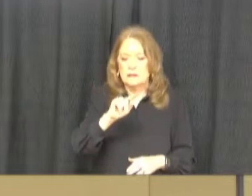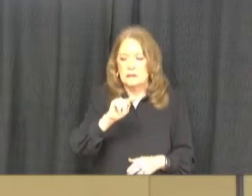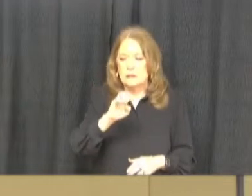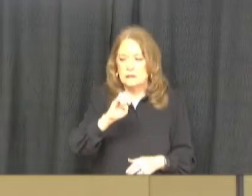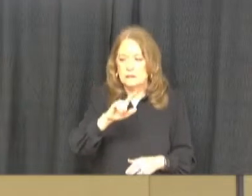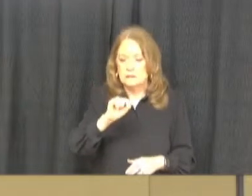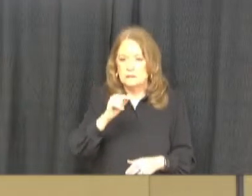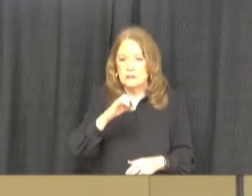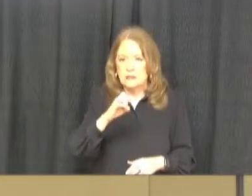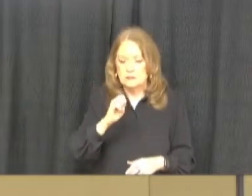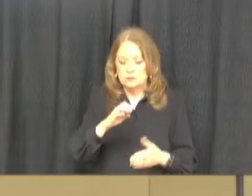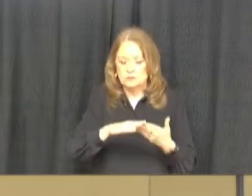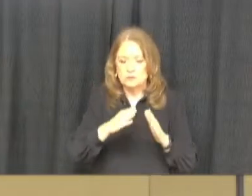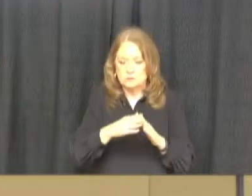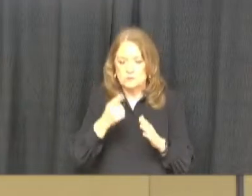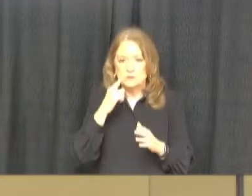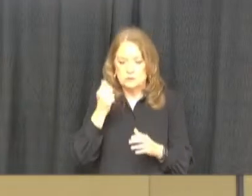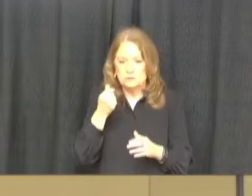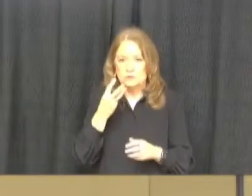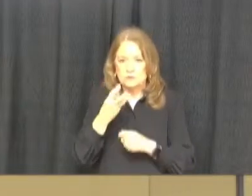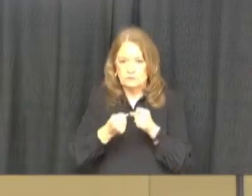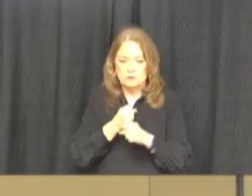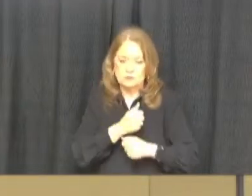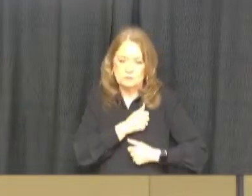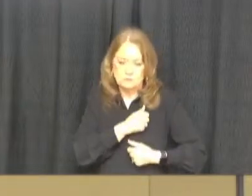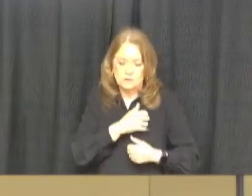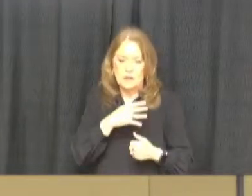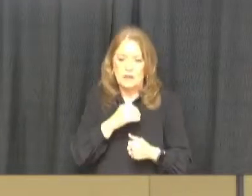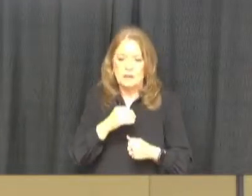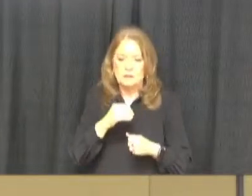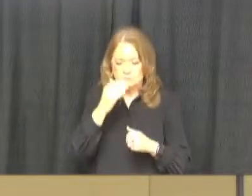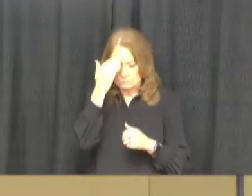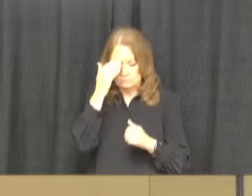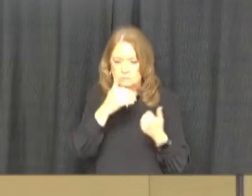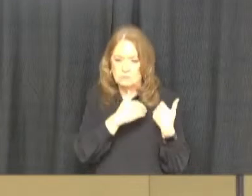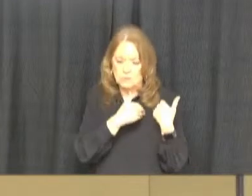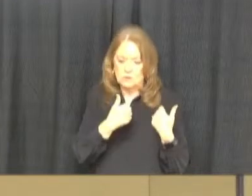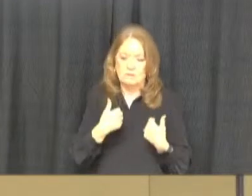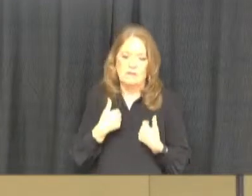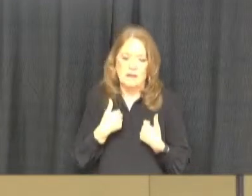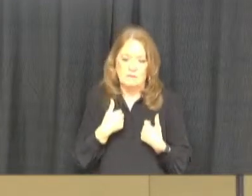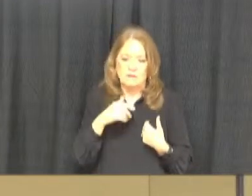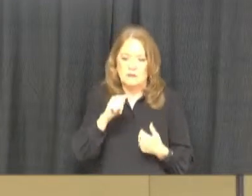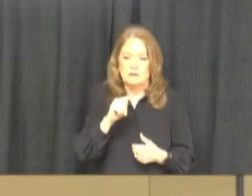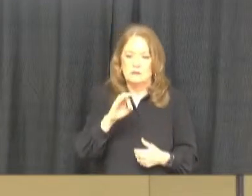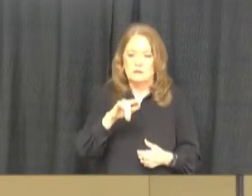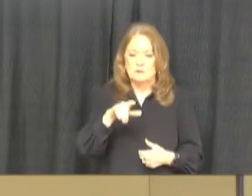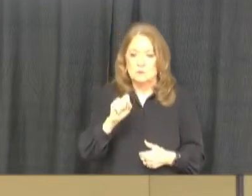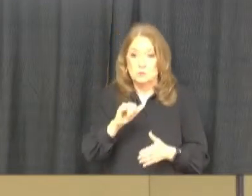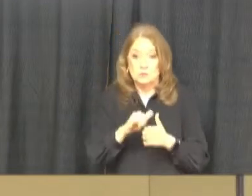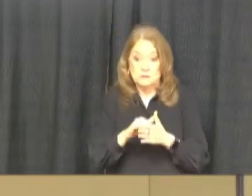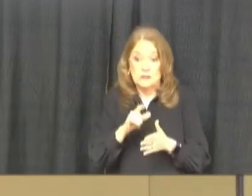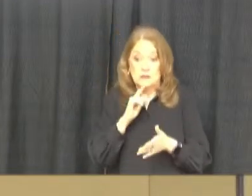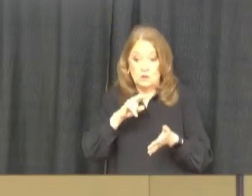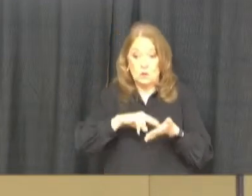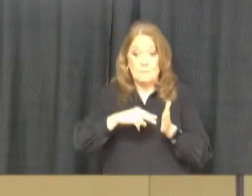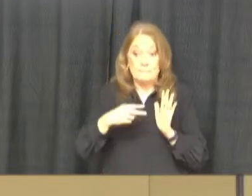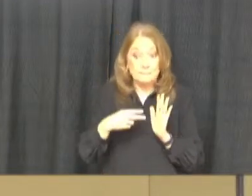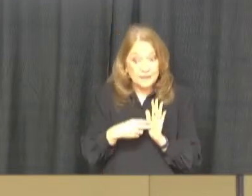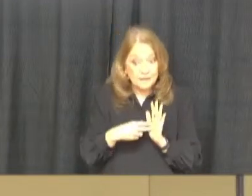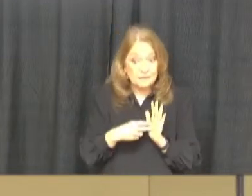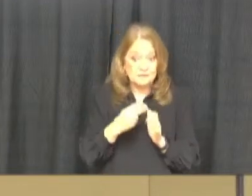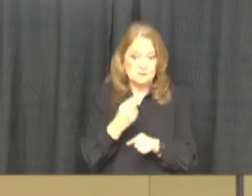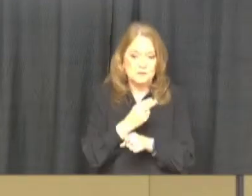I'm familiar with the burden that comes with having tools that are meant to